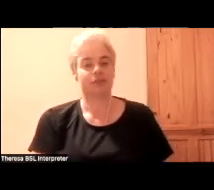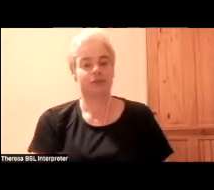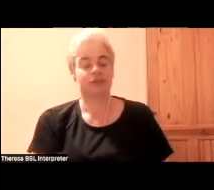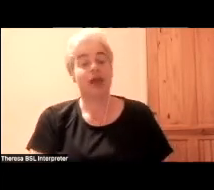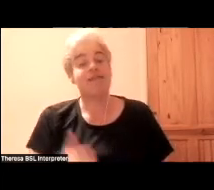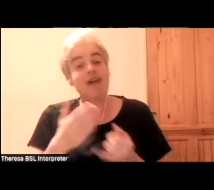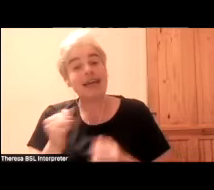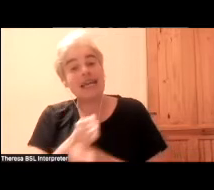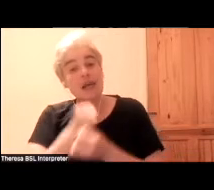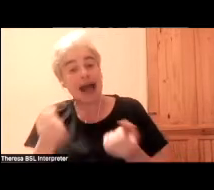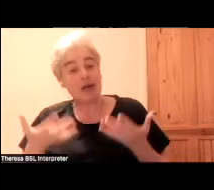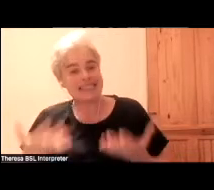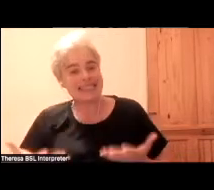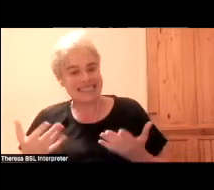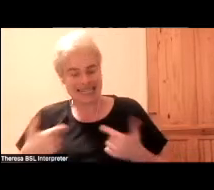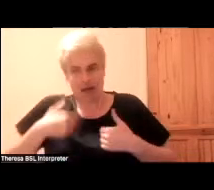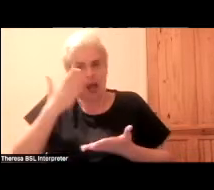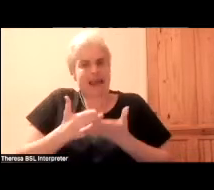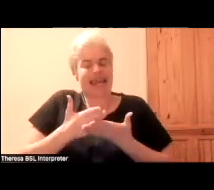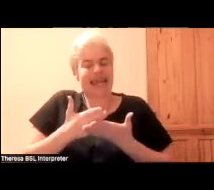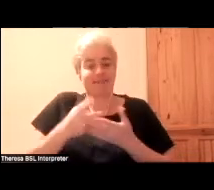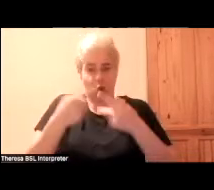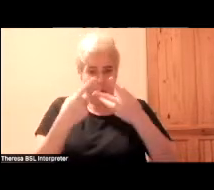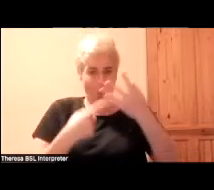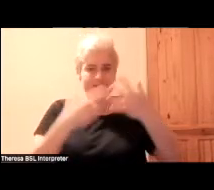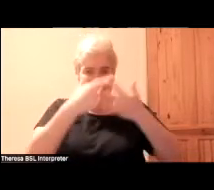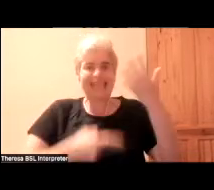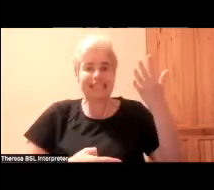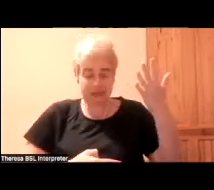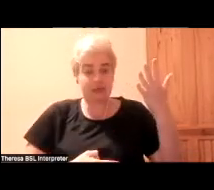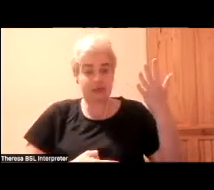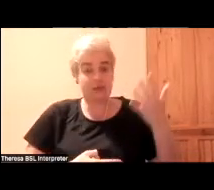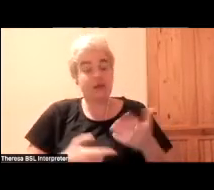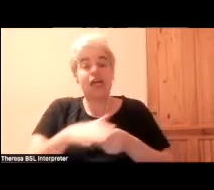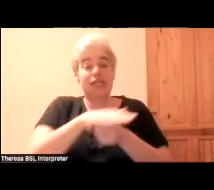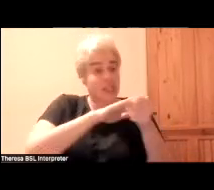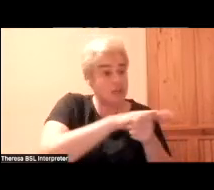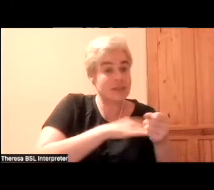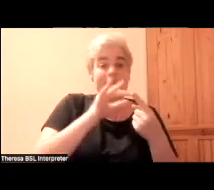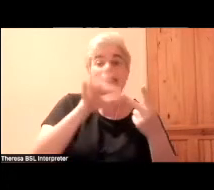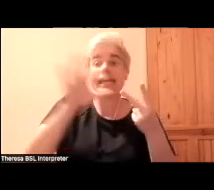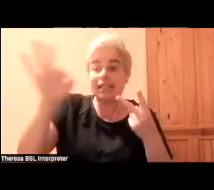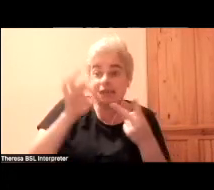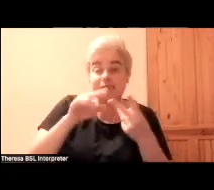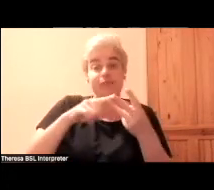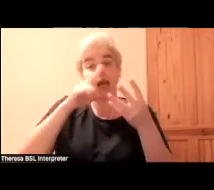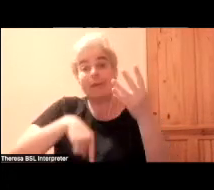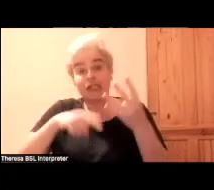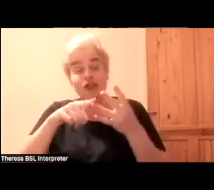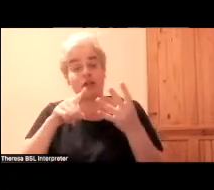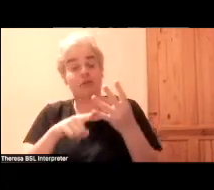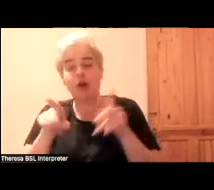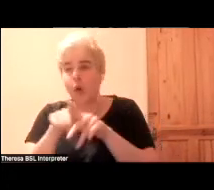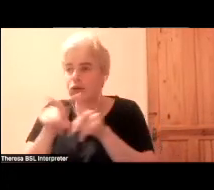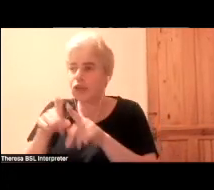Finally, power today, I believe, is all of these things: circumstance, invitation, commission, but